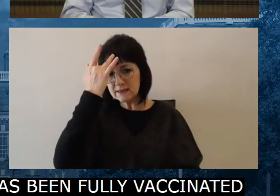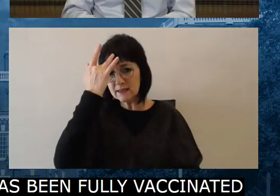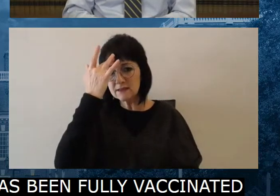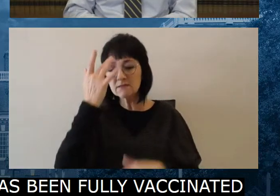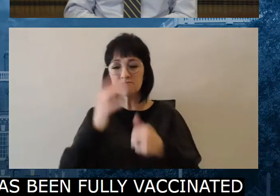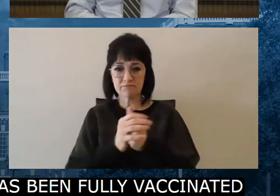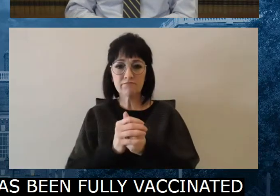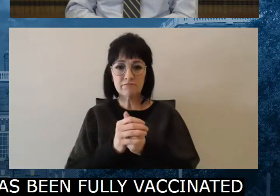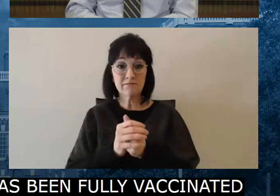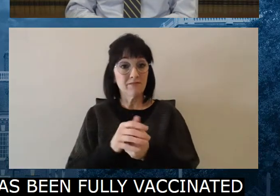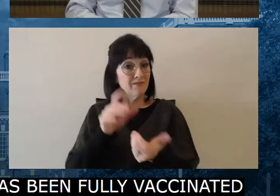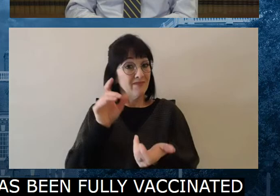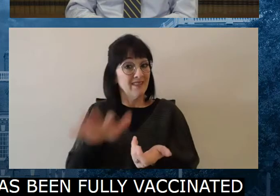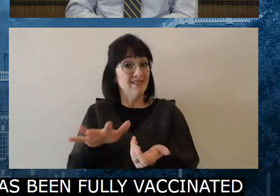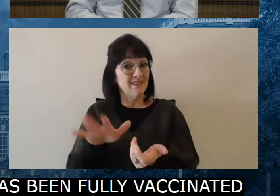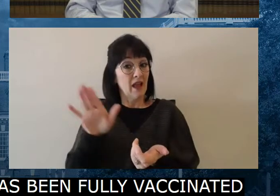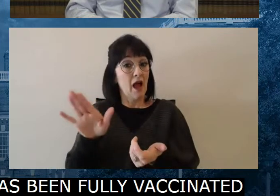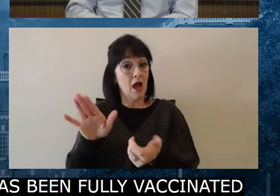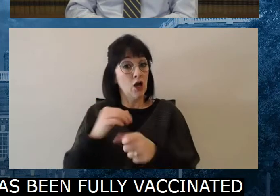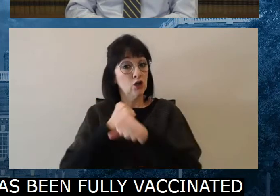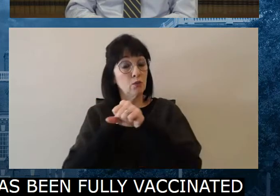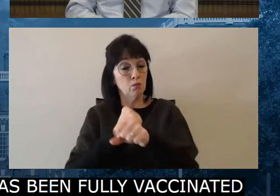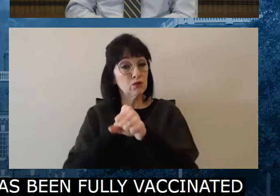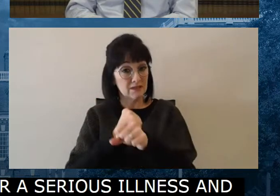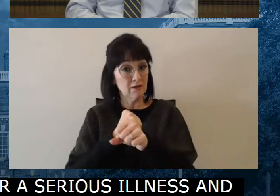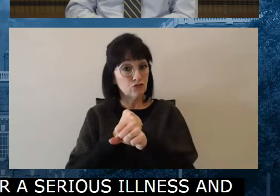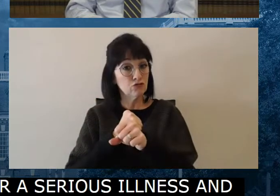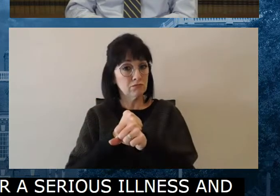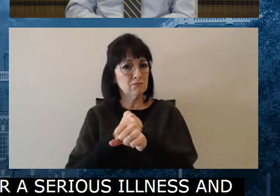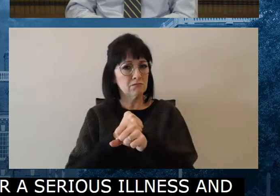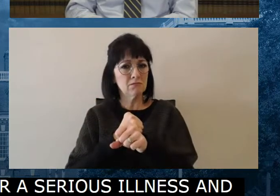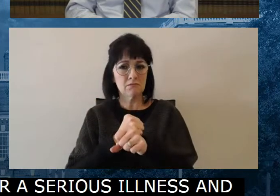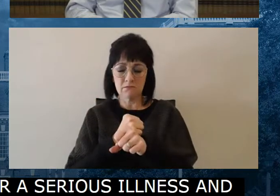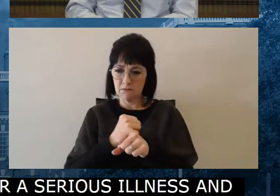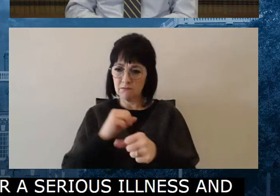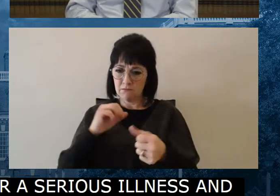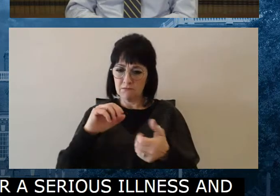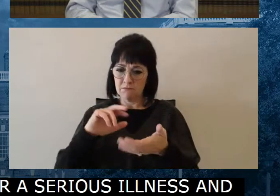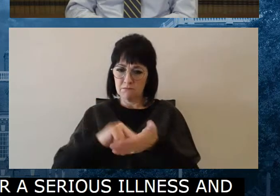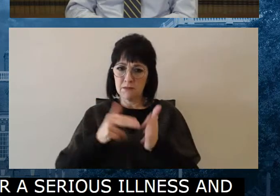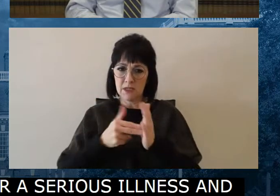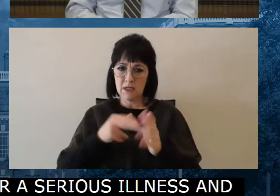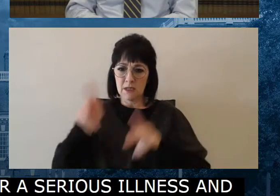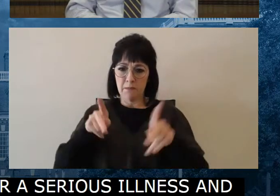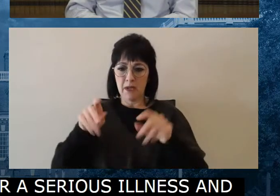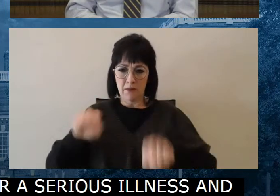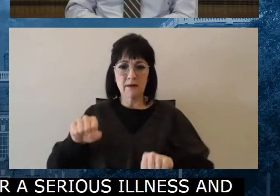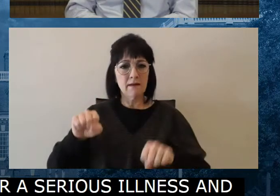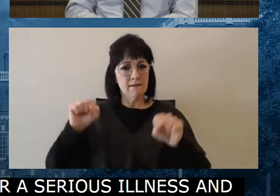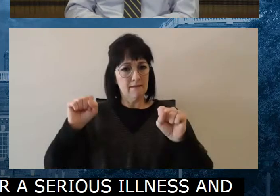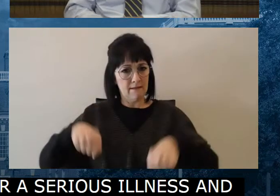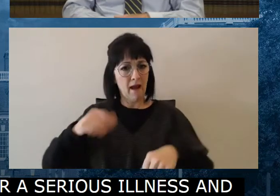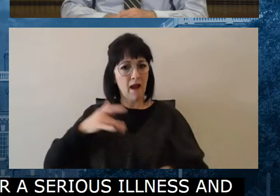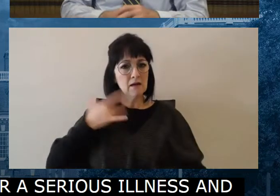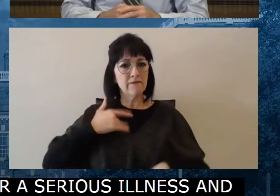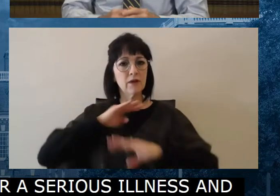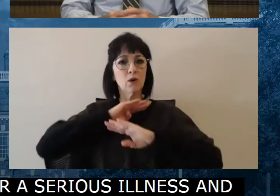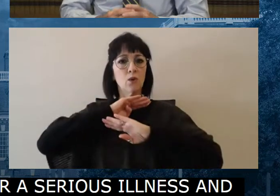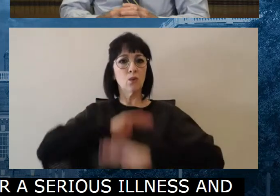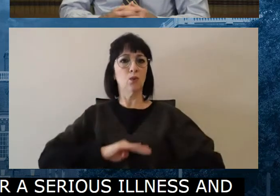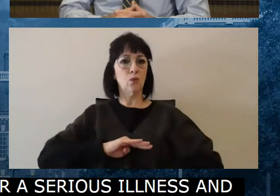for modest illness. And so just a real game changer there for all of us, and will enable us